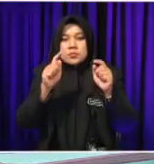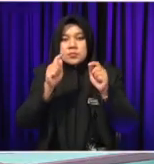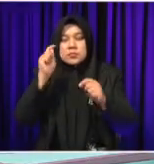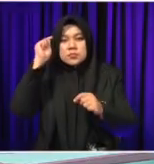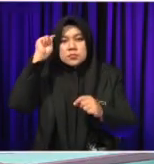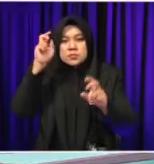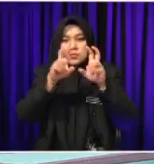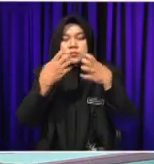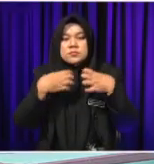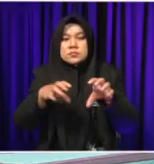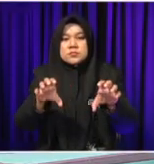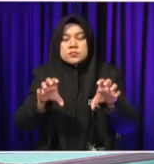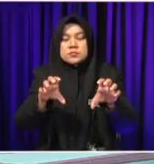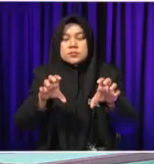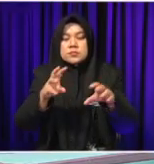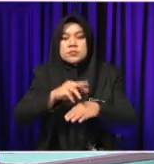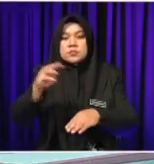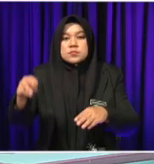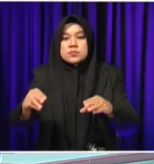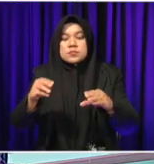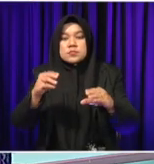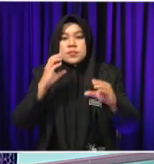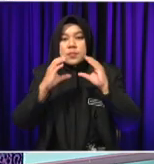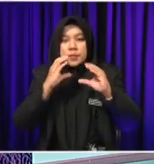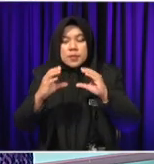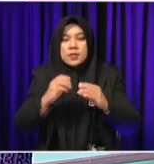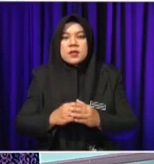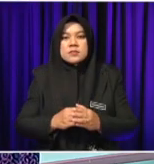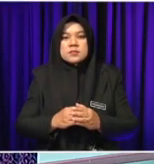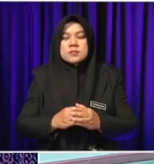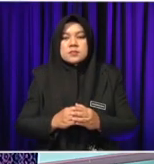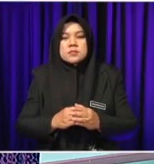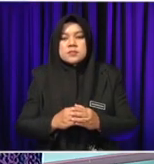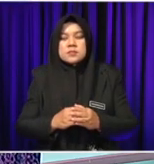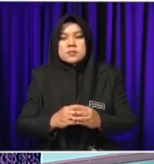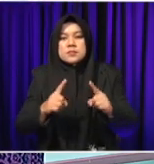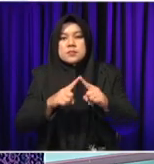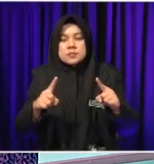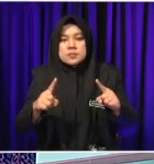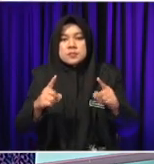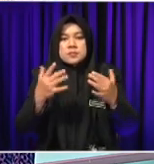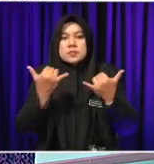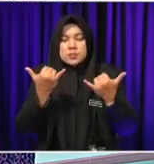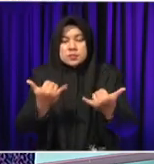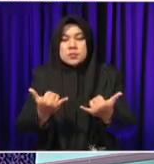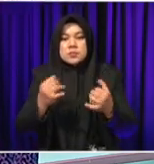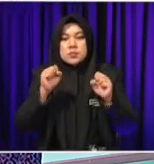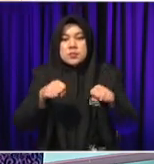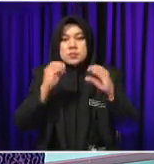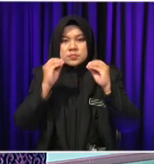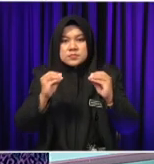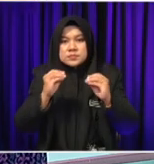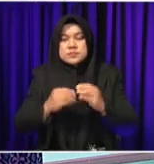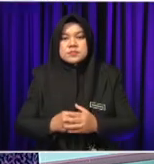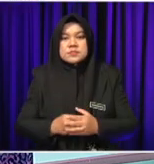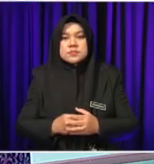pronunciation. And one of them actually got the pronunciation wrong, but this is the beauty of exploring literature in action. They also have